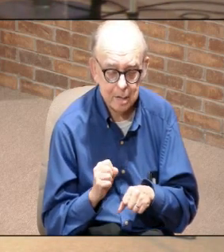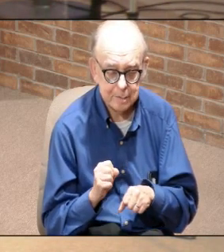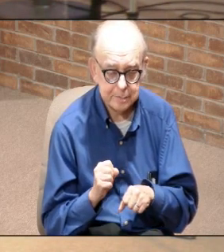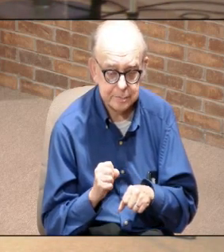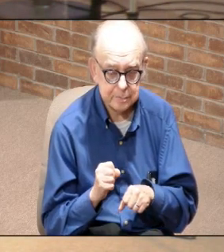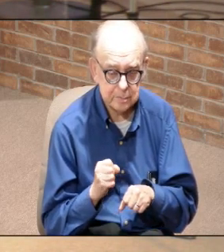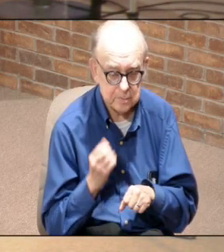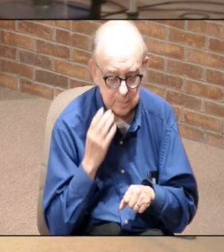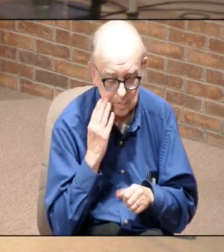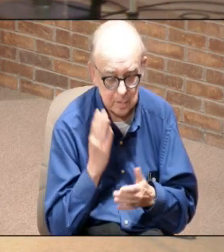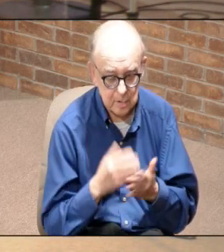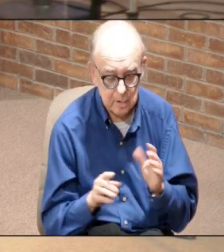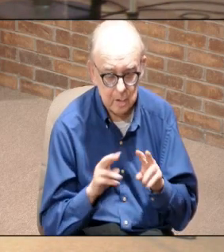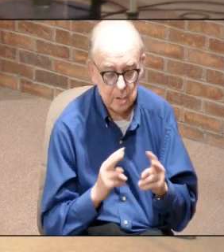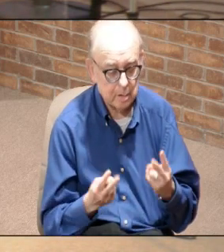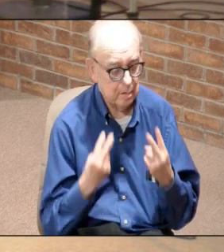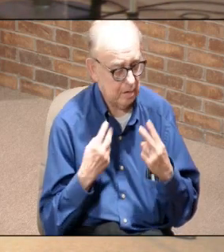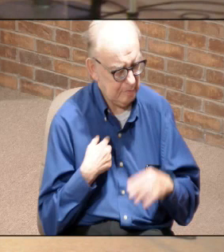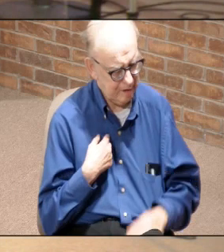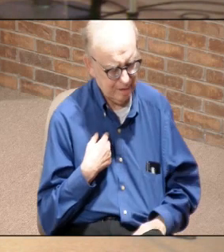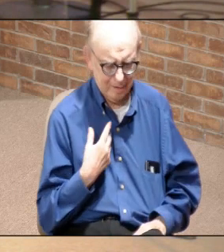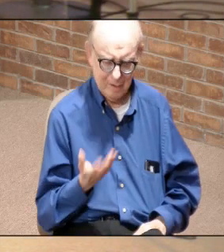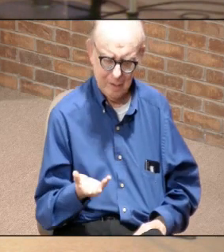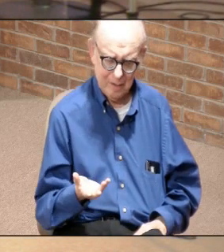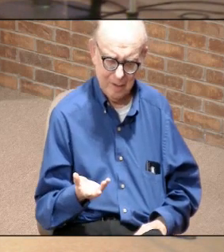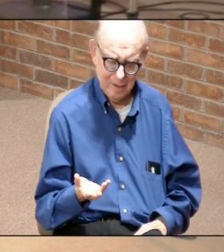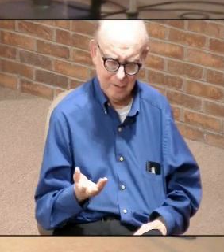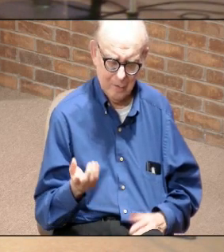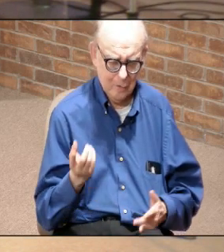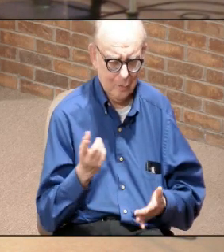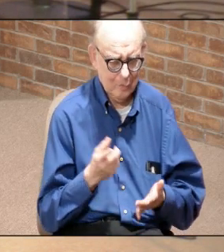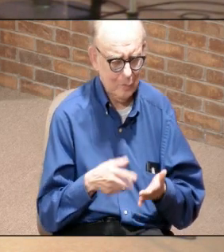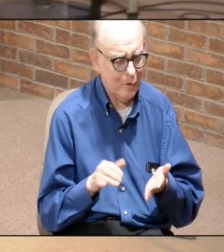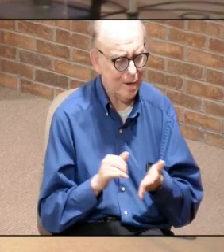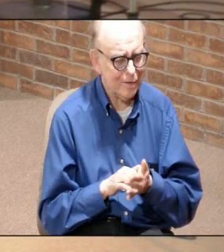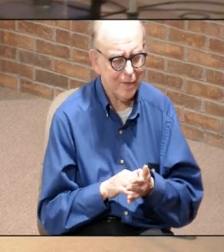I know some of you kind of look at me like, what is that?